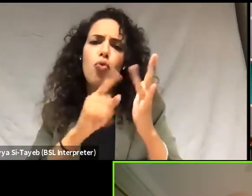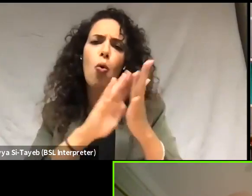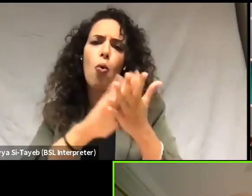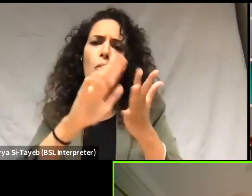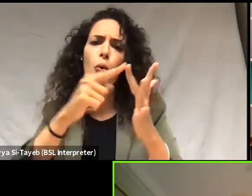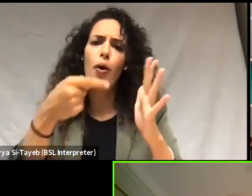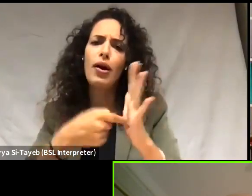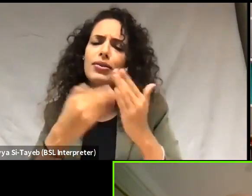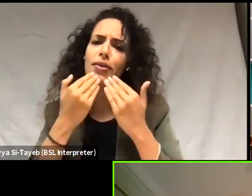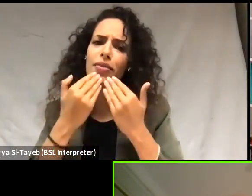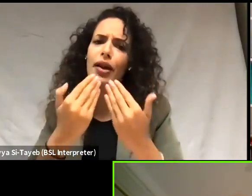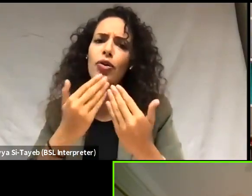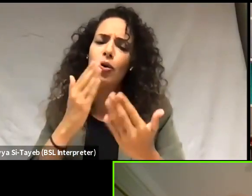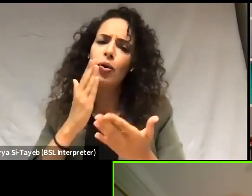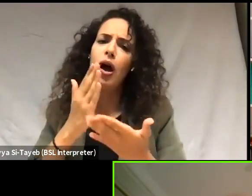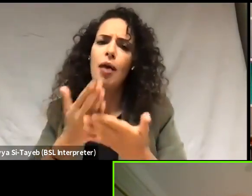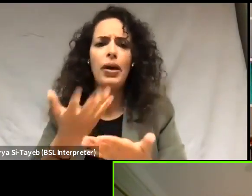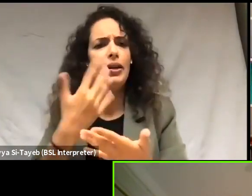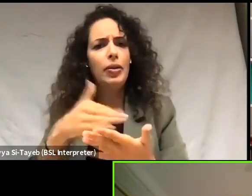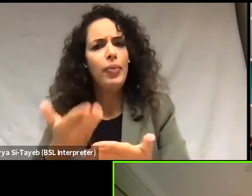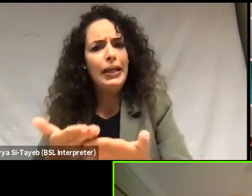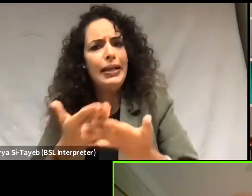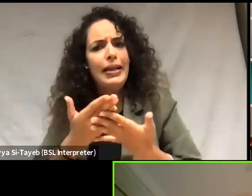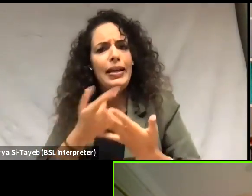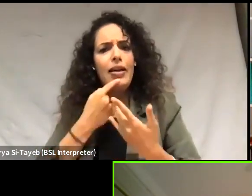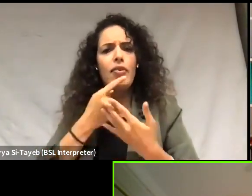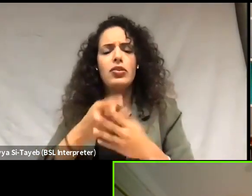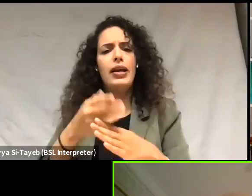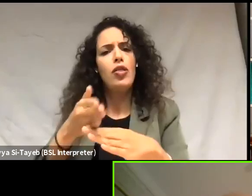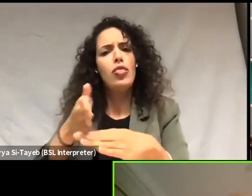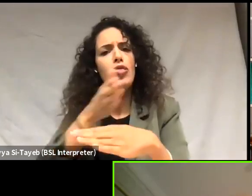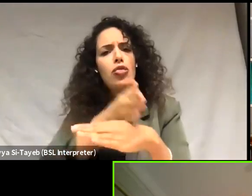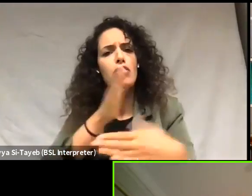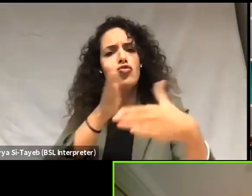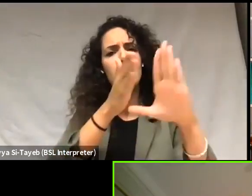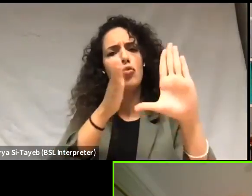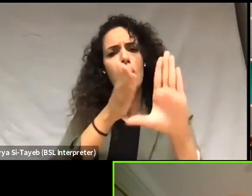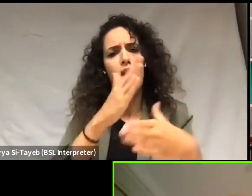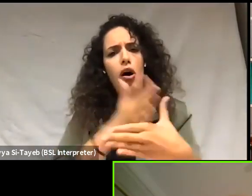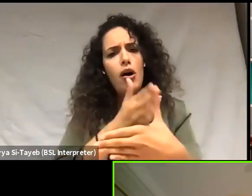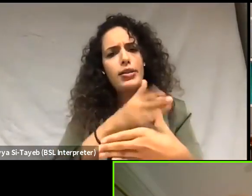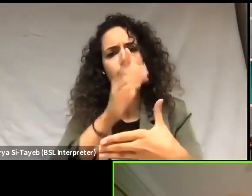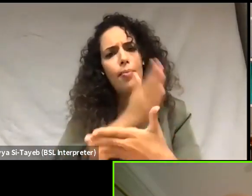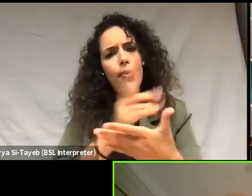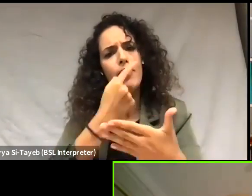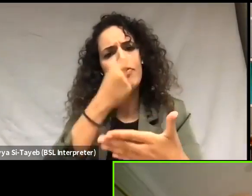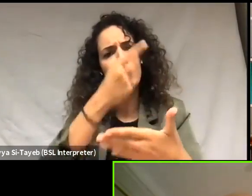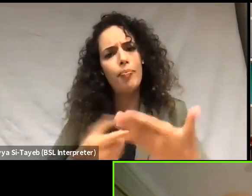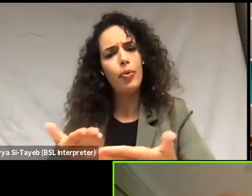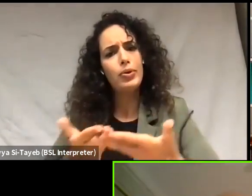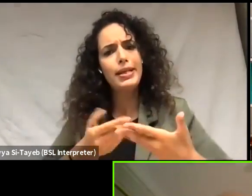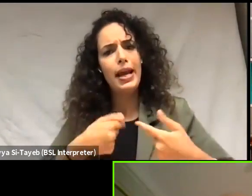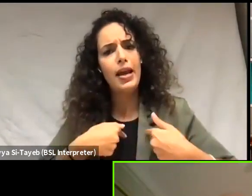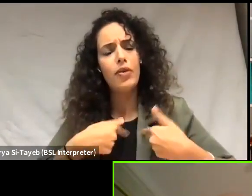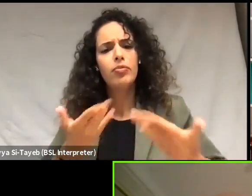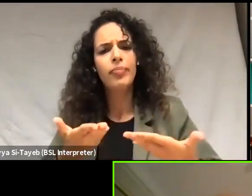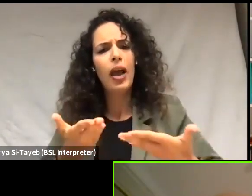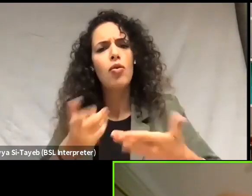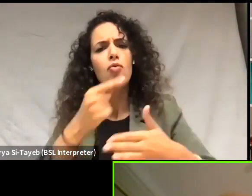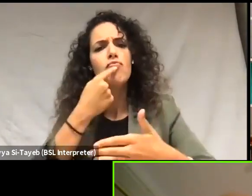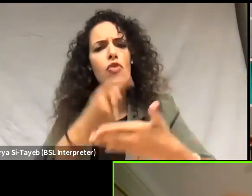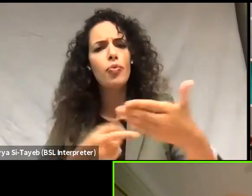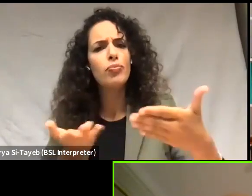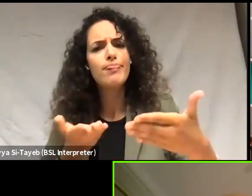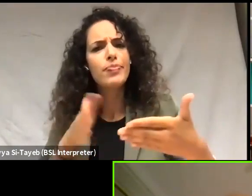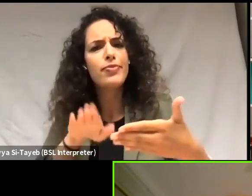because he did provide the foreword for the report. So I'm really appreciative of that. The origin of the report, it